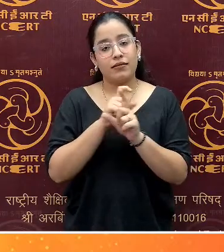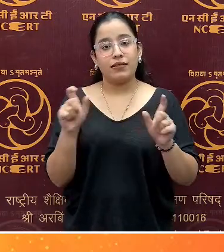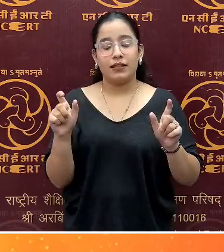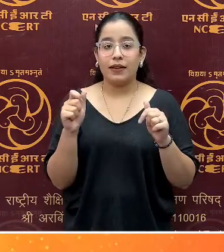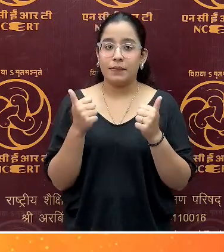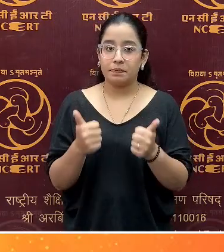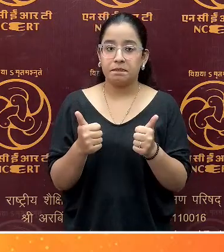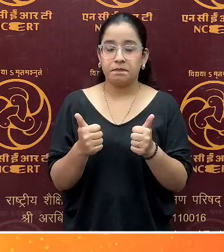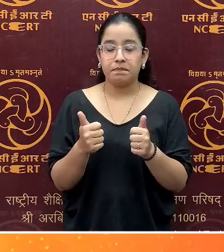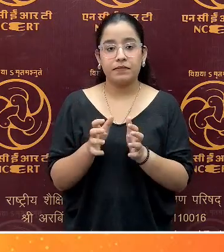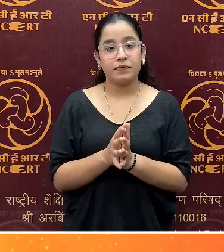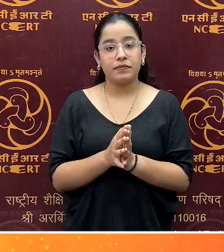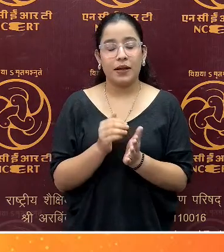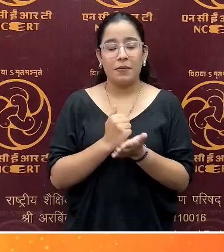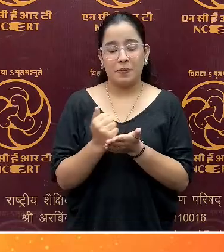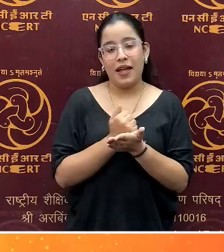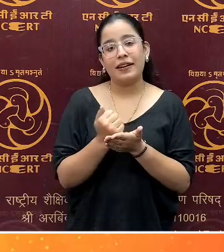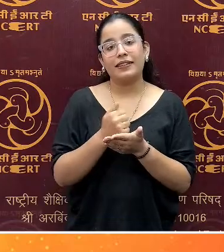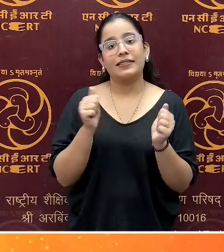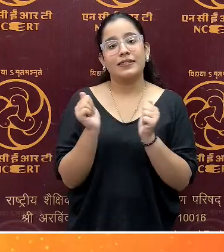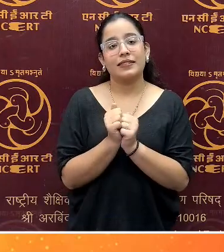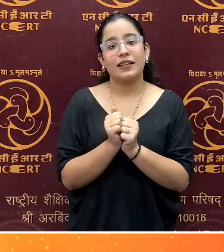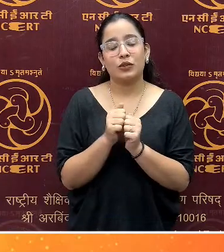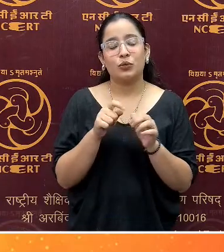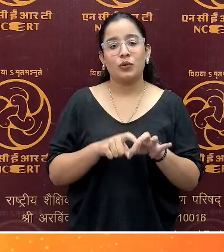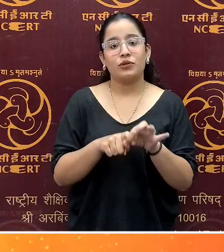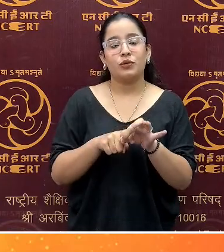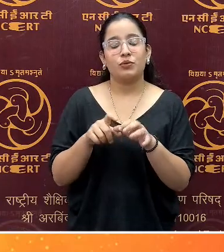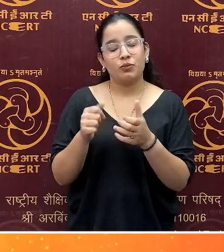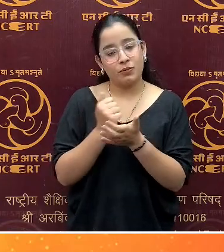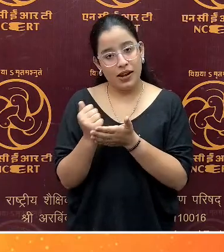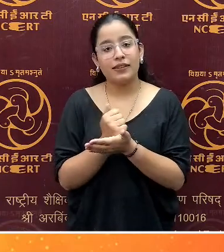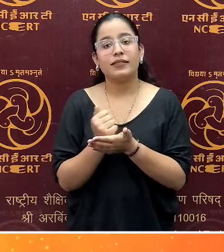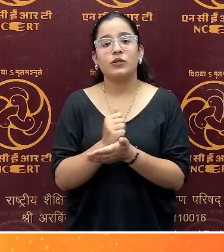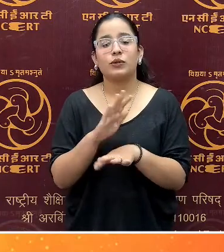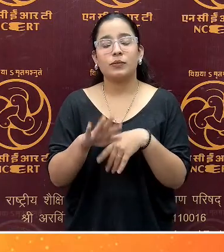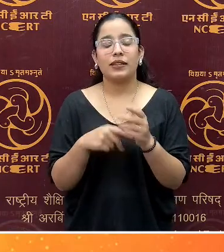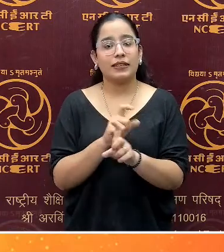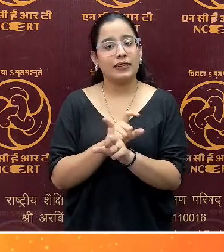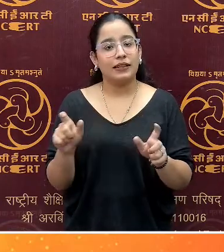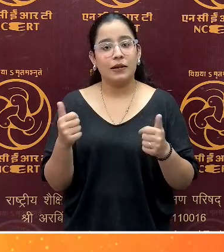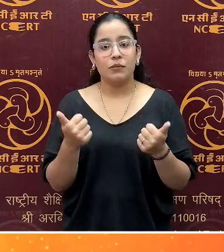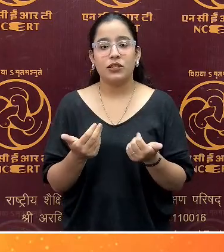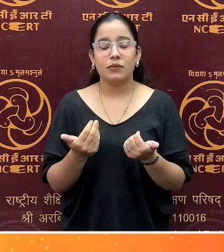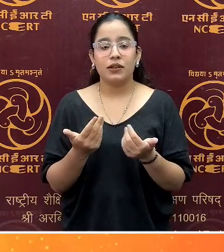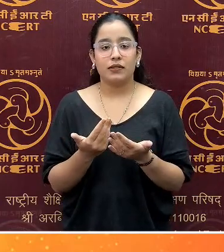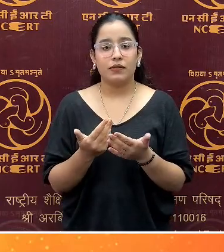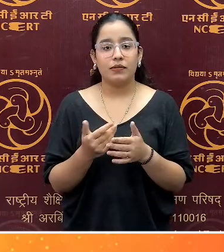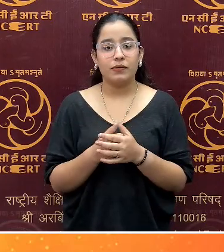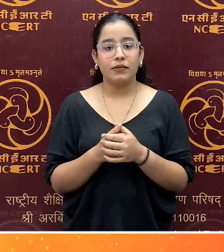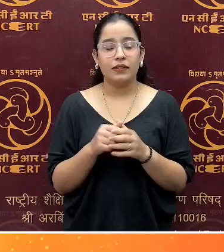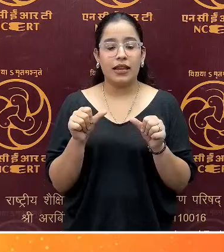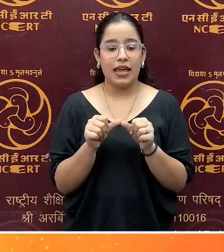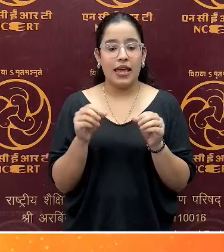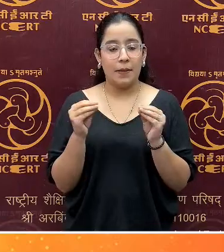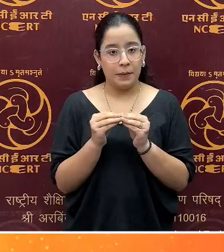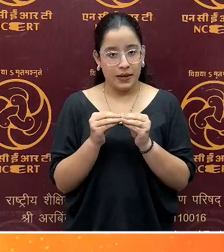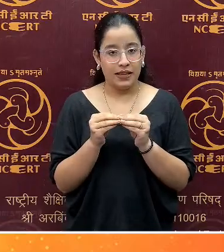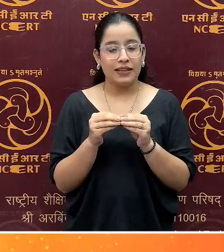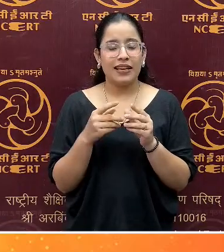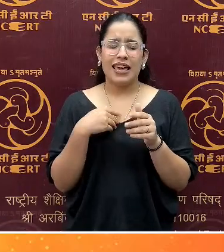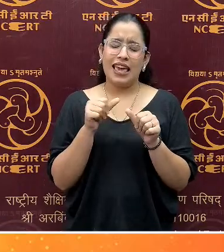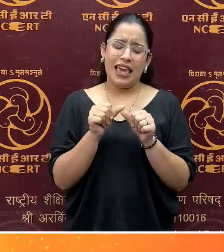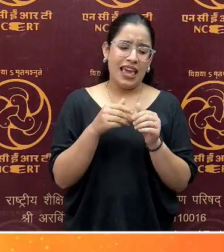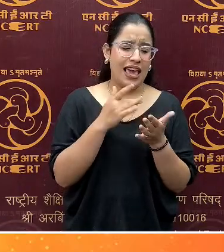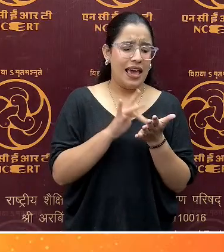clear with the practice of the questions. Right. Fine? Right. Like this question, that is AB vector. That is, A is any